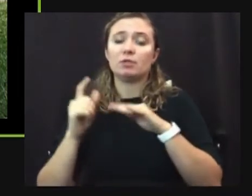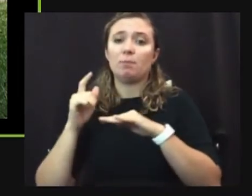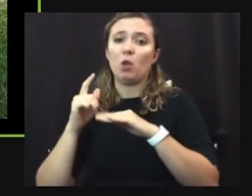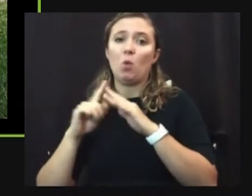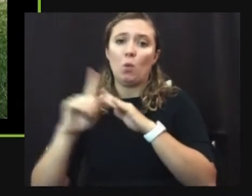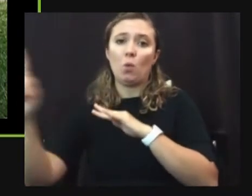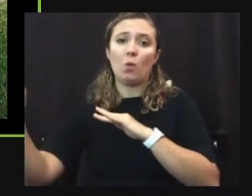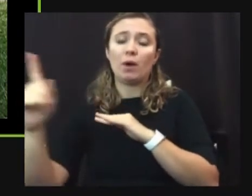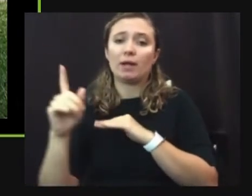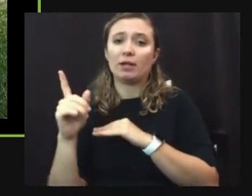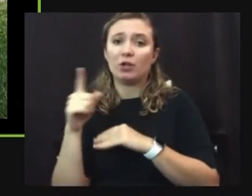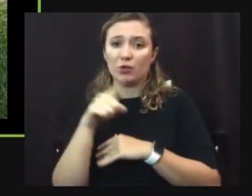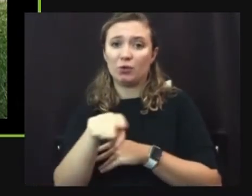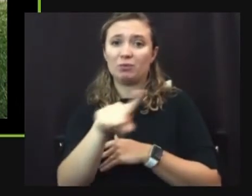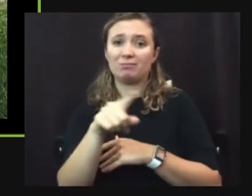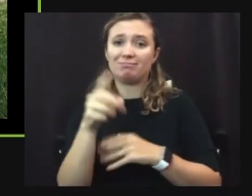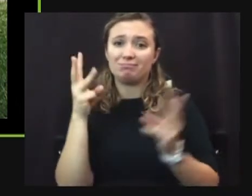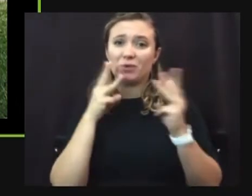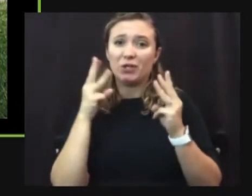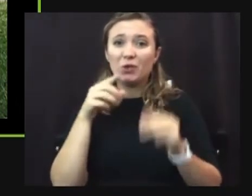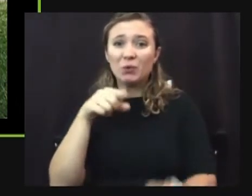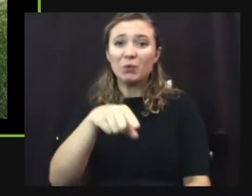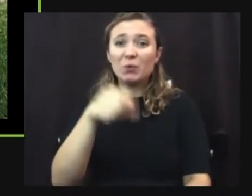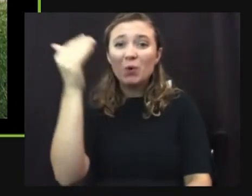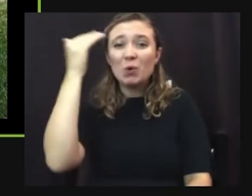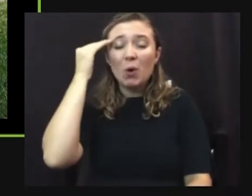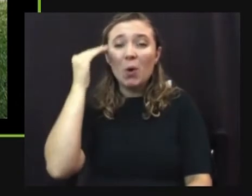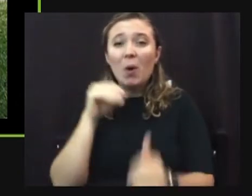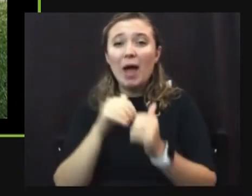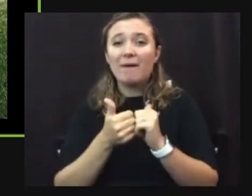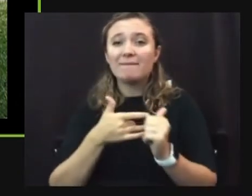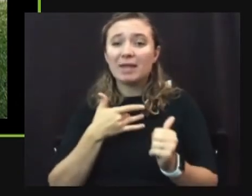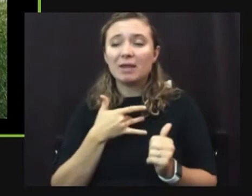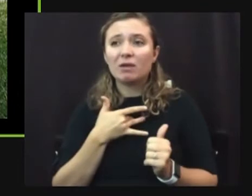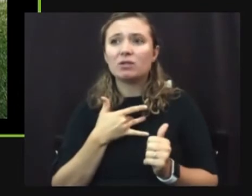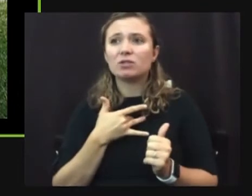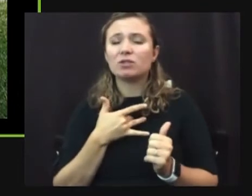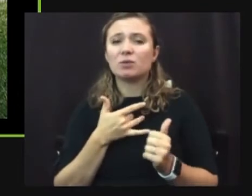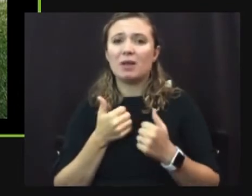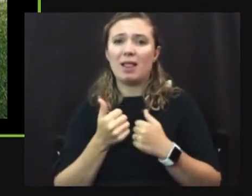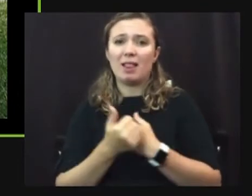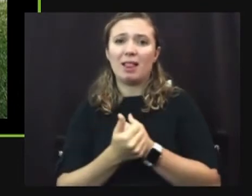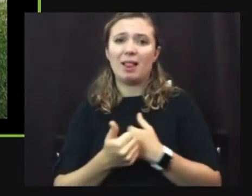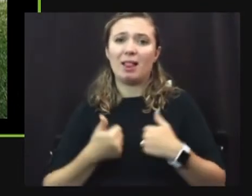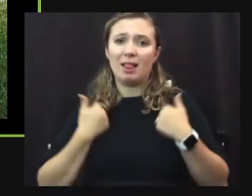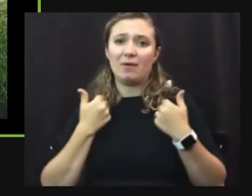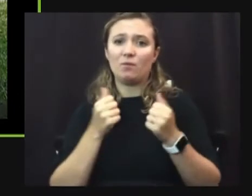You know what it feels like to live without